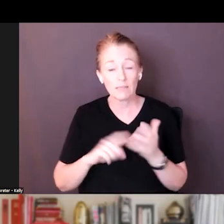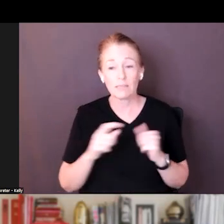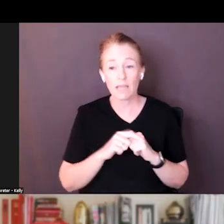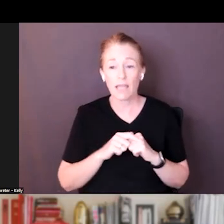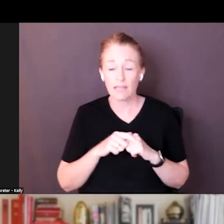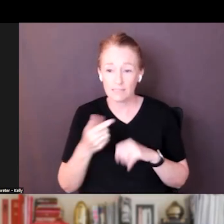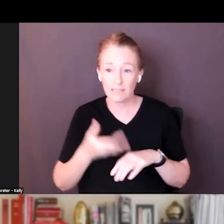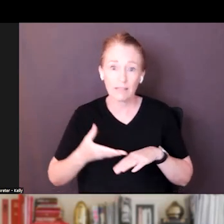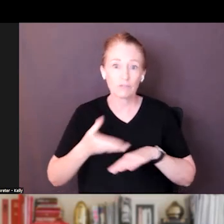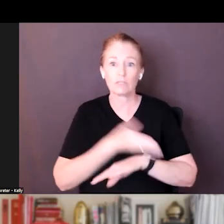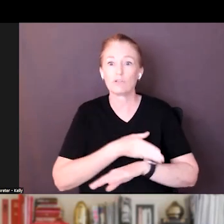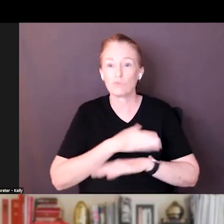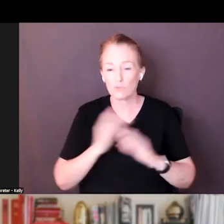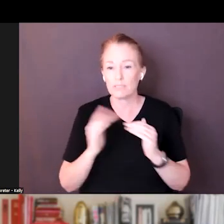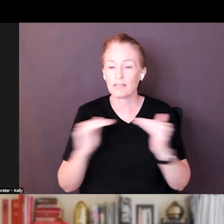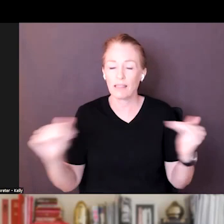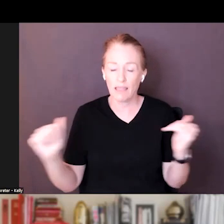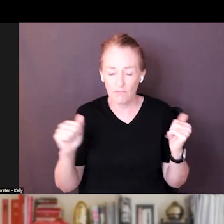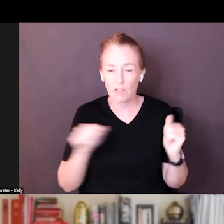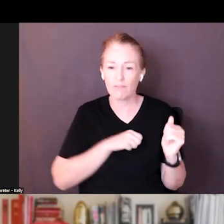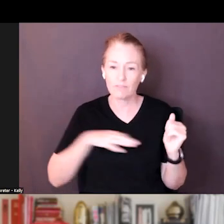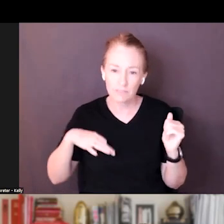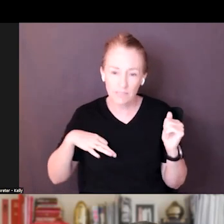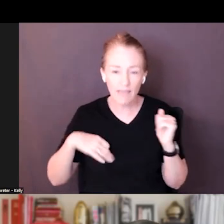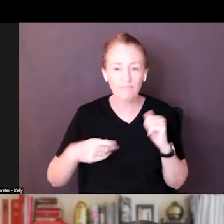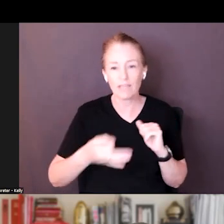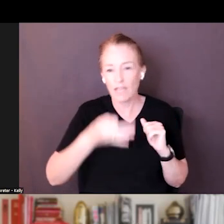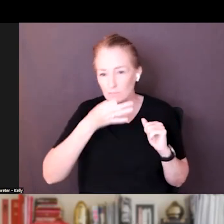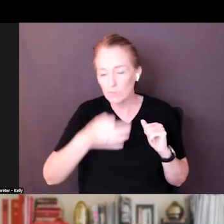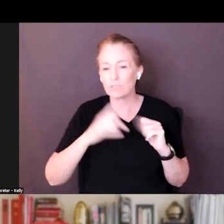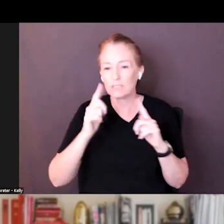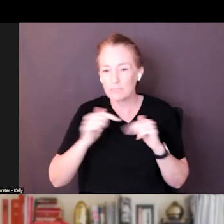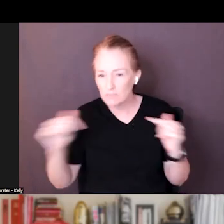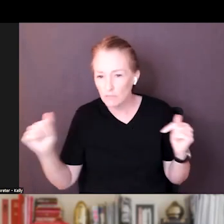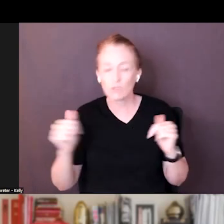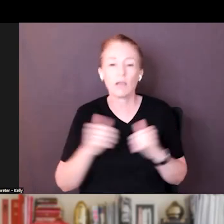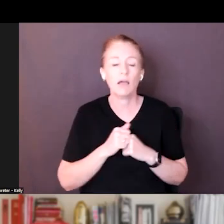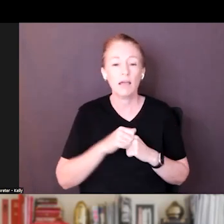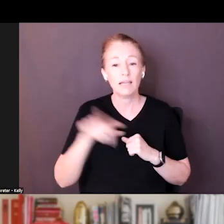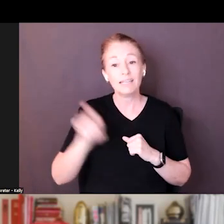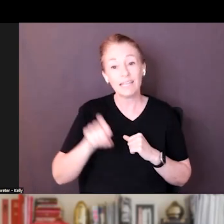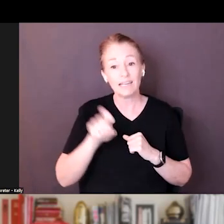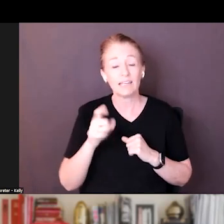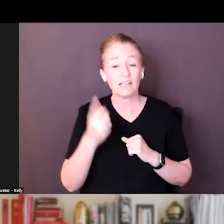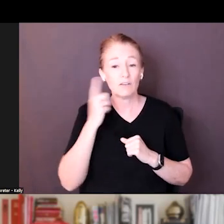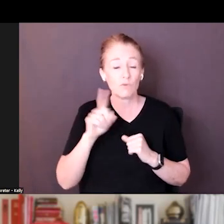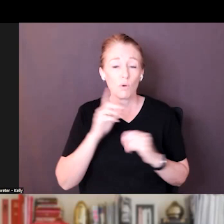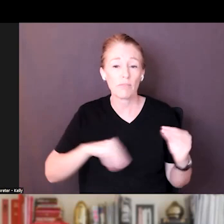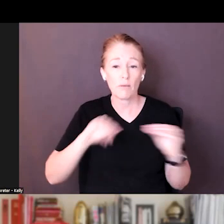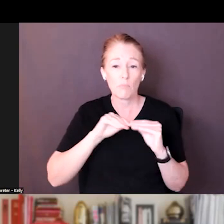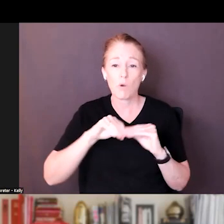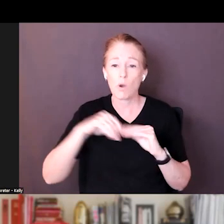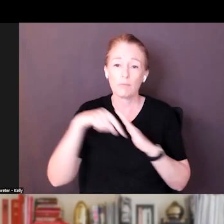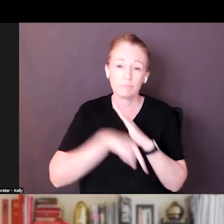of expertise, staffing, medical services, et cetera, needed for some of these higher and more complex cases, and